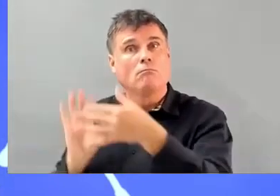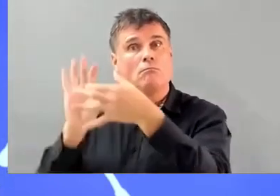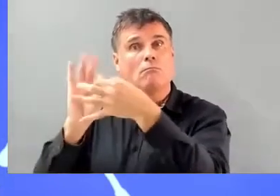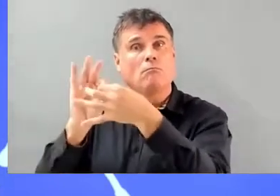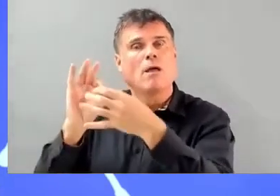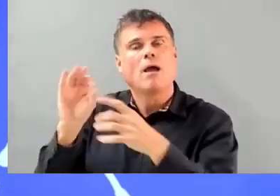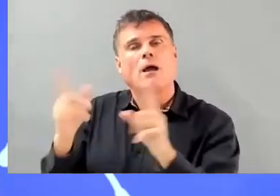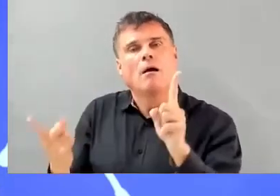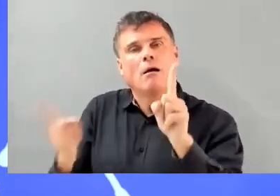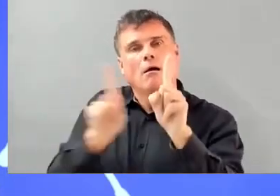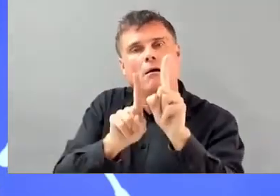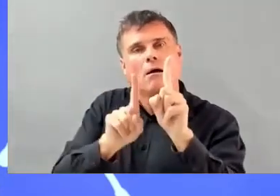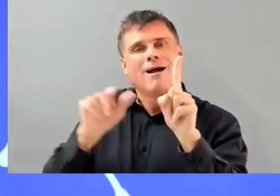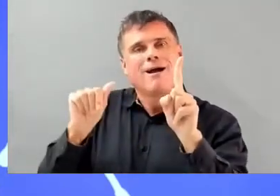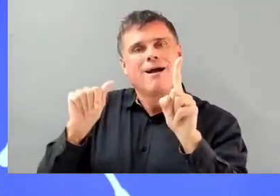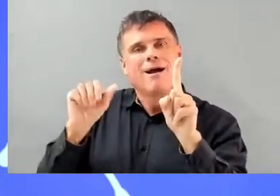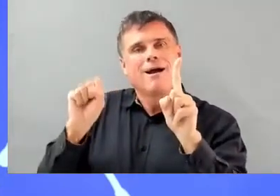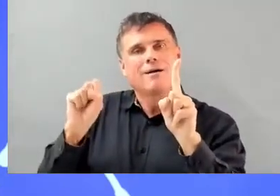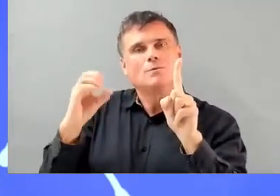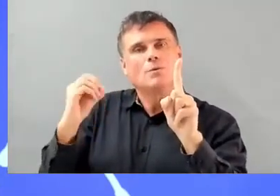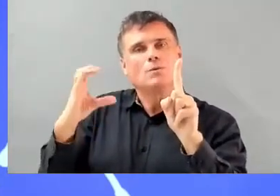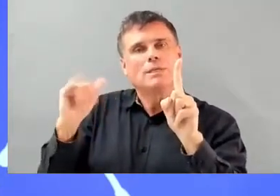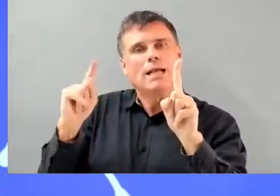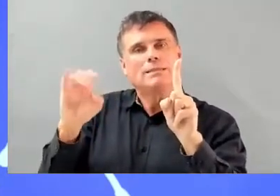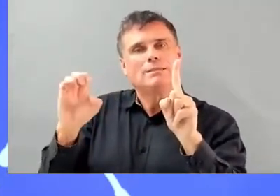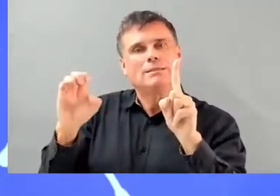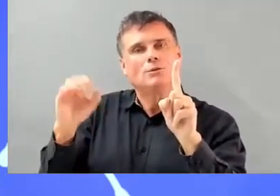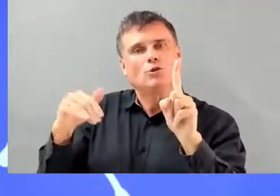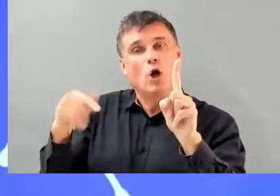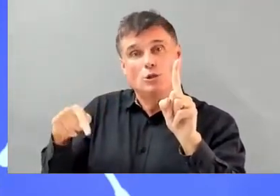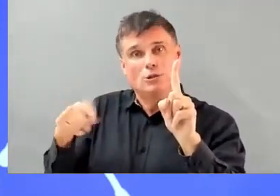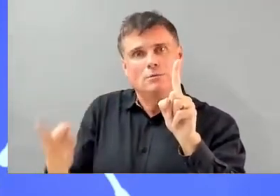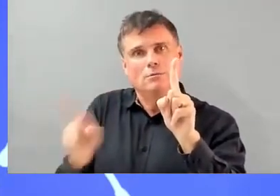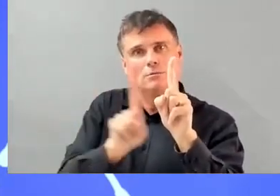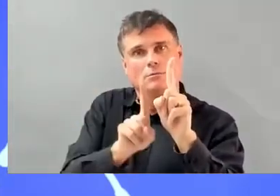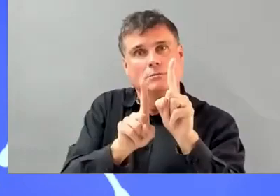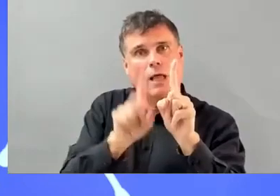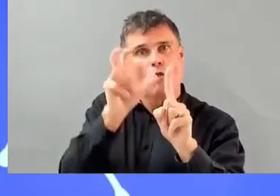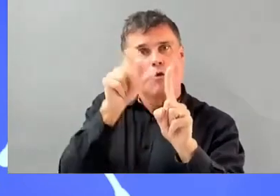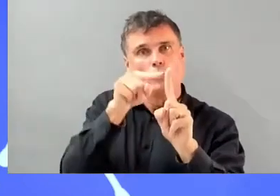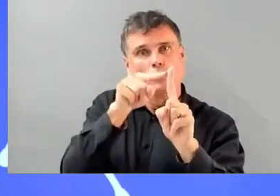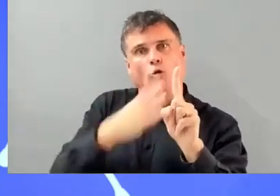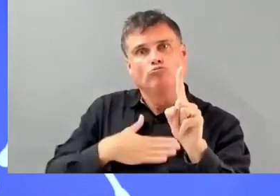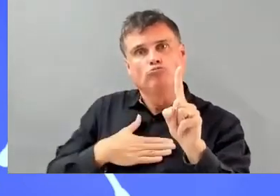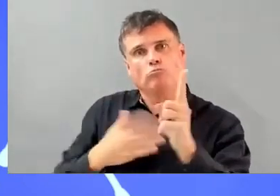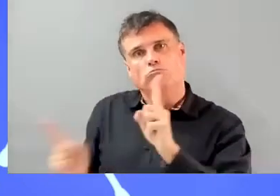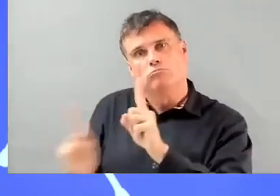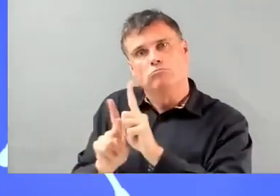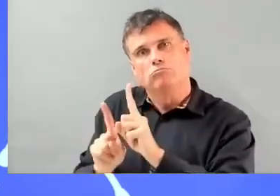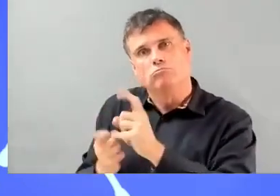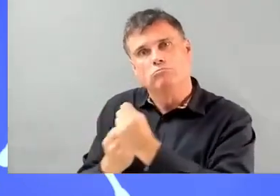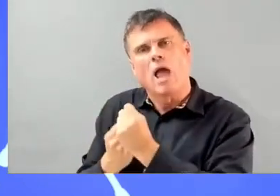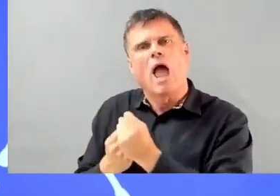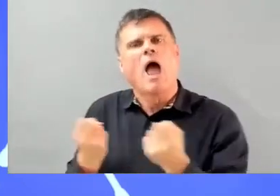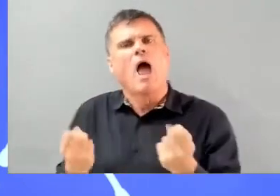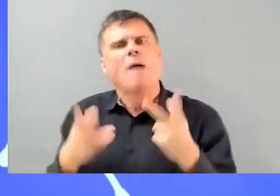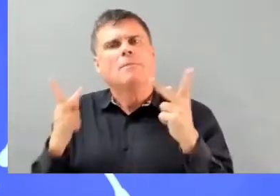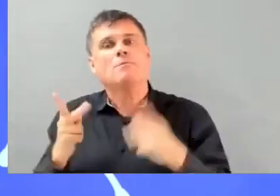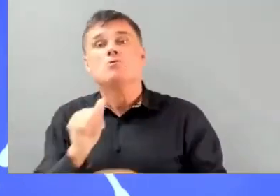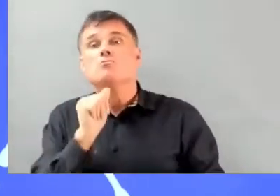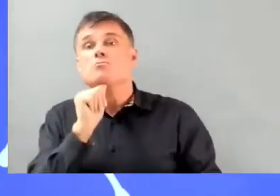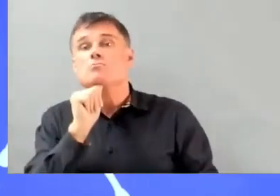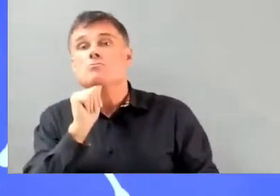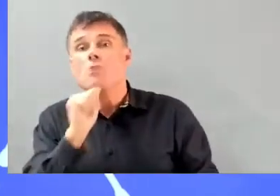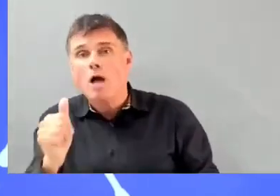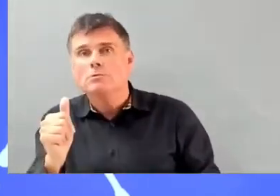there's a gauge around how many people who aren't already in the province you might expect to see engaging with